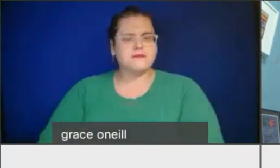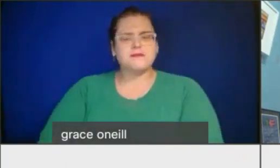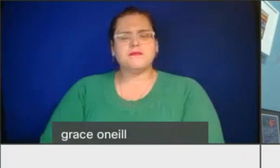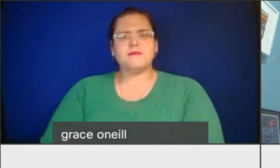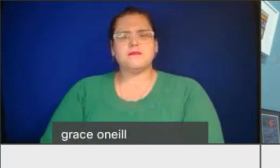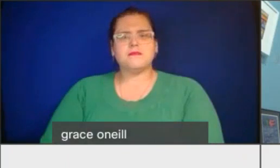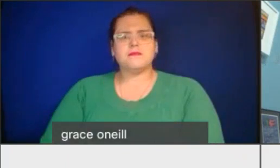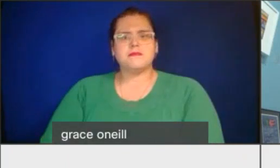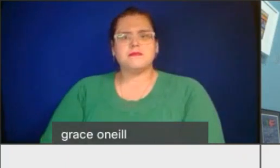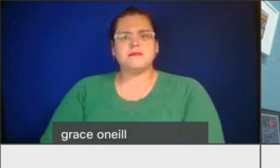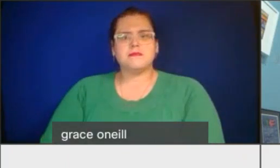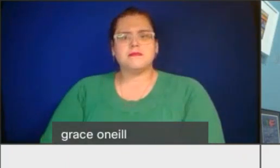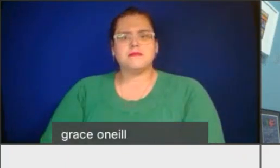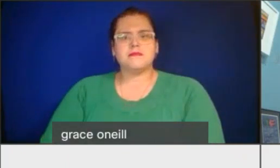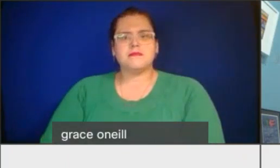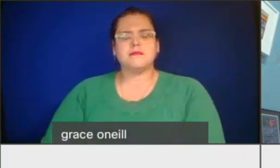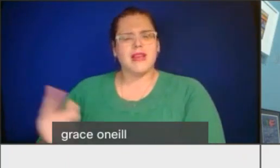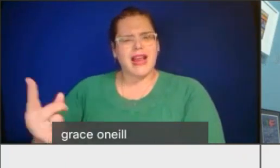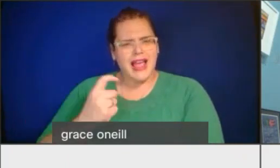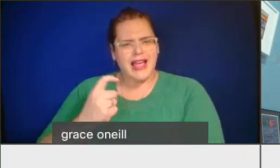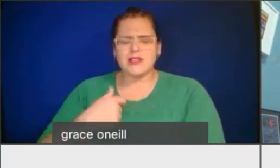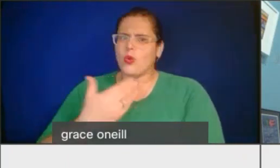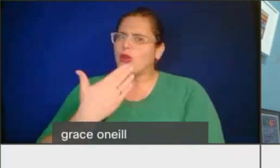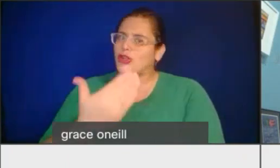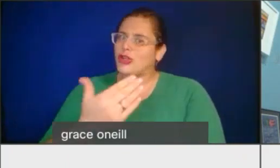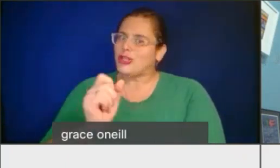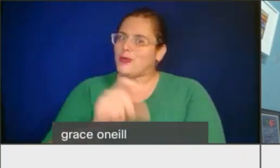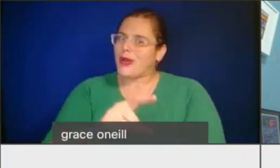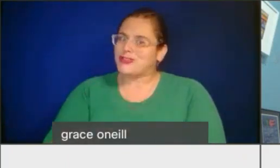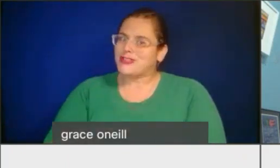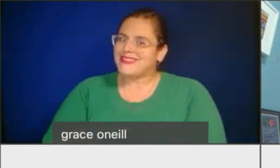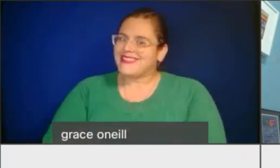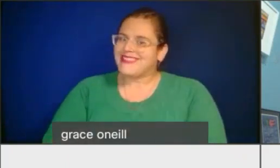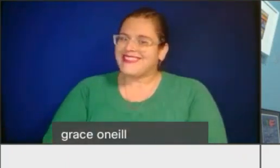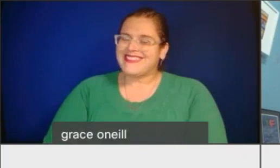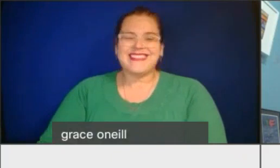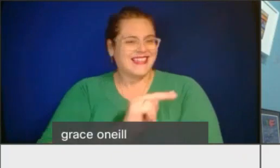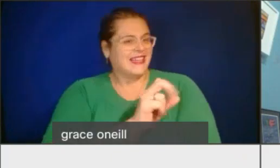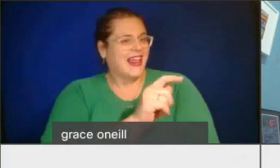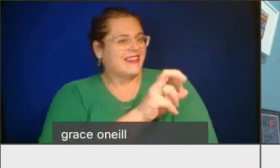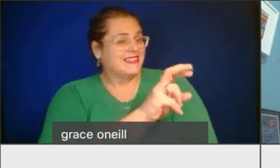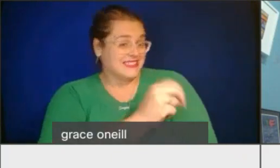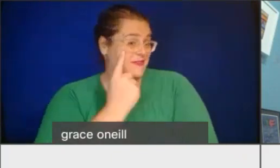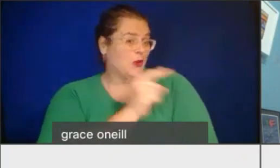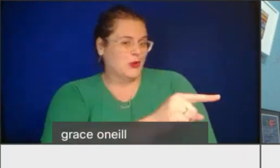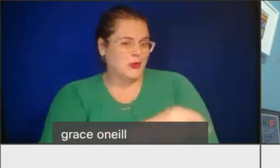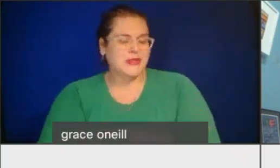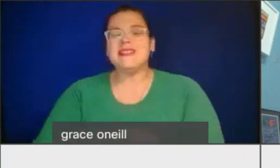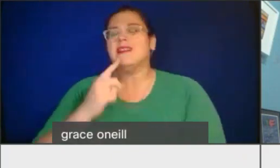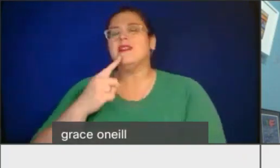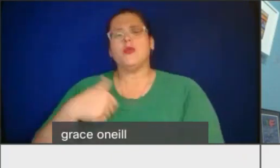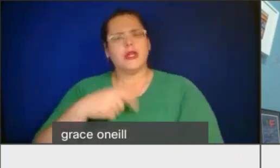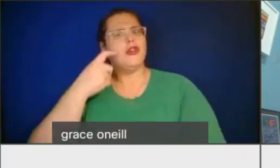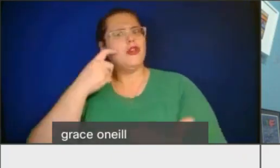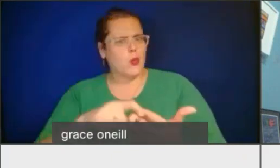Oh, this is a really good question these days, Nelson, because we are seeing people get exposed